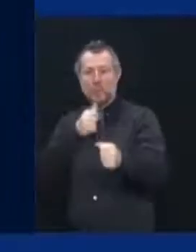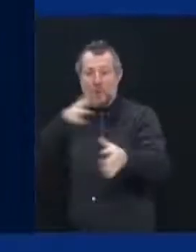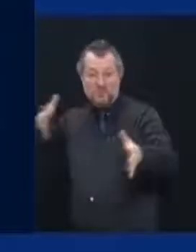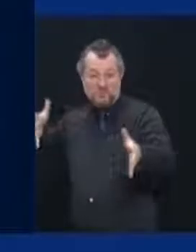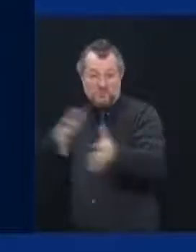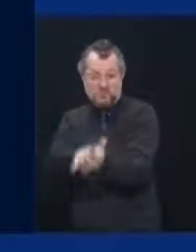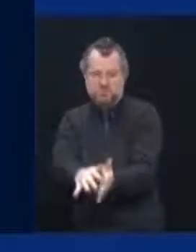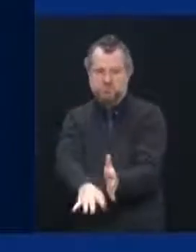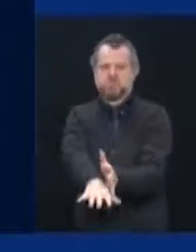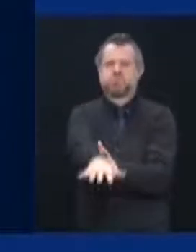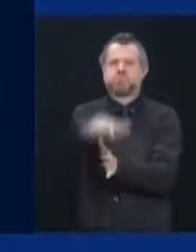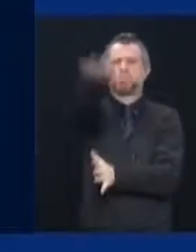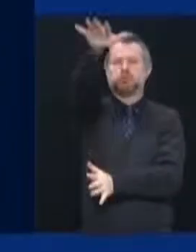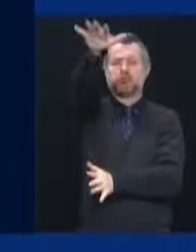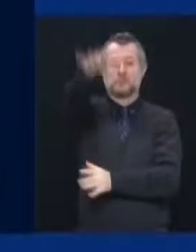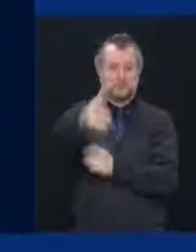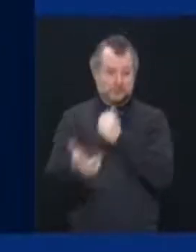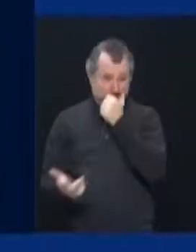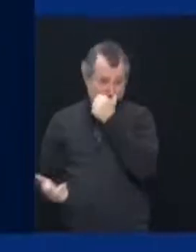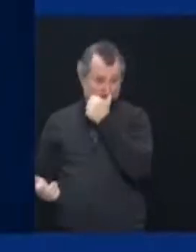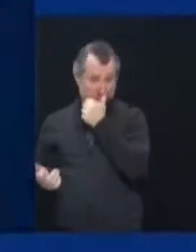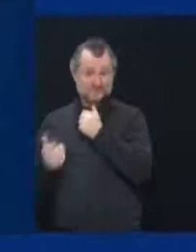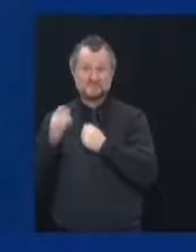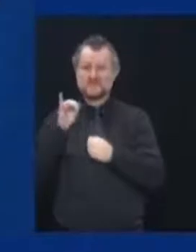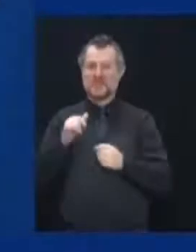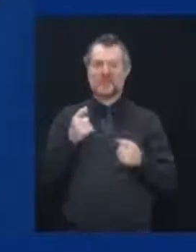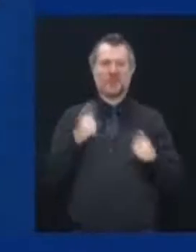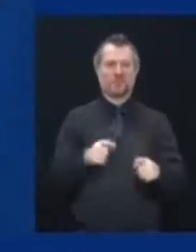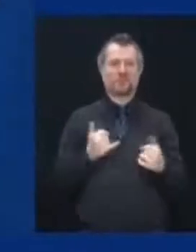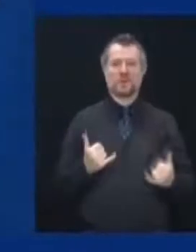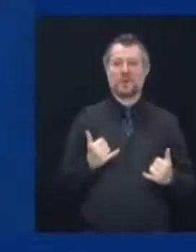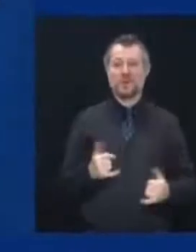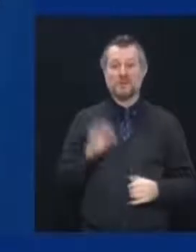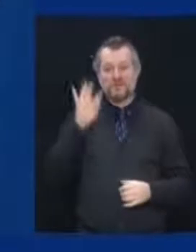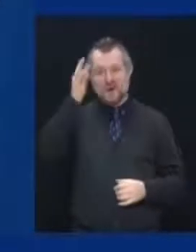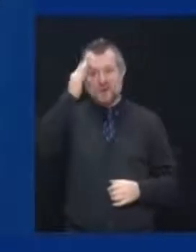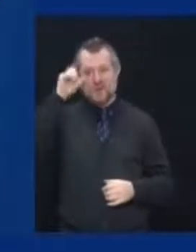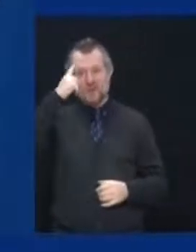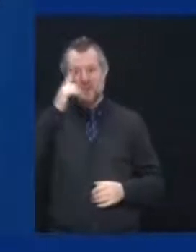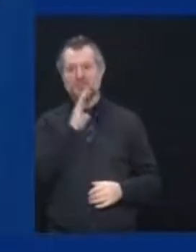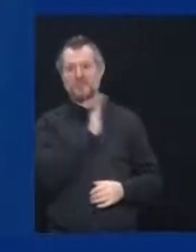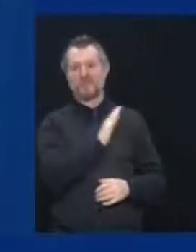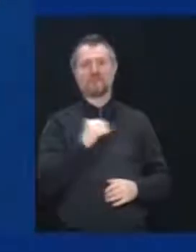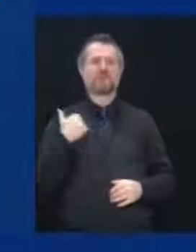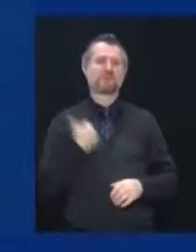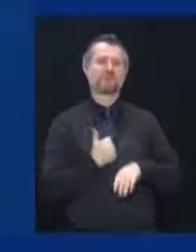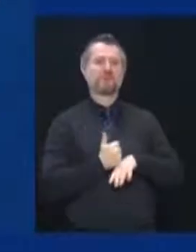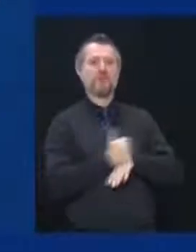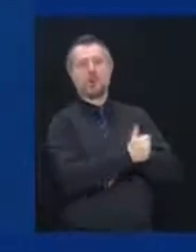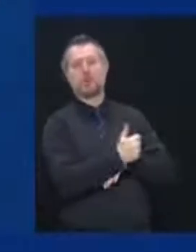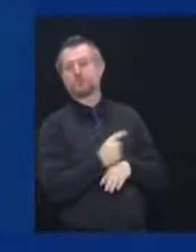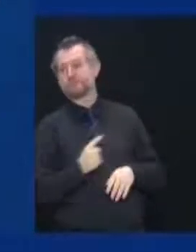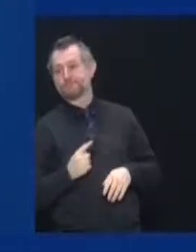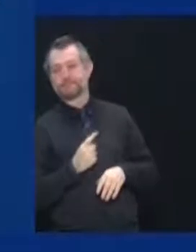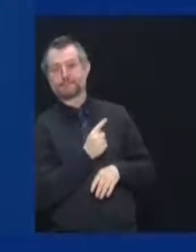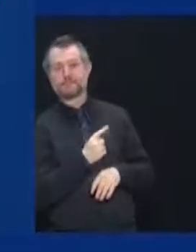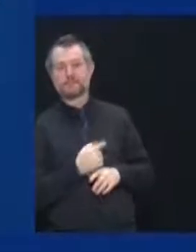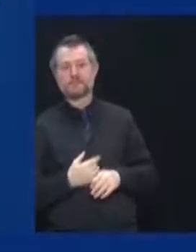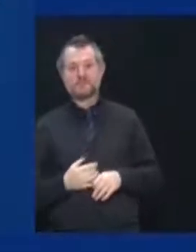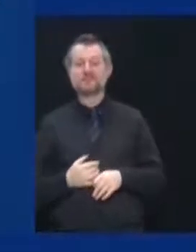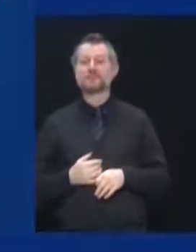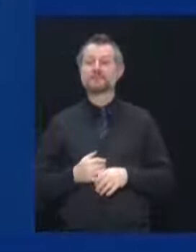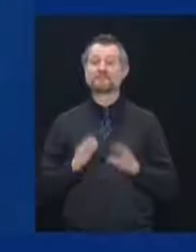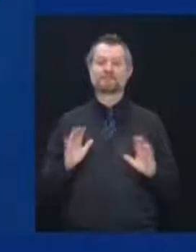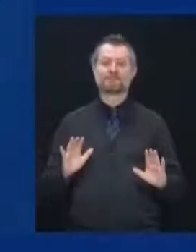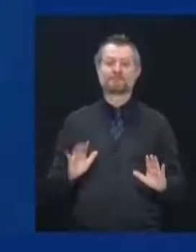figuratively. That's the situation that the federal government created. Now, we have our